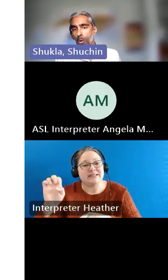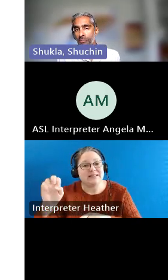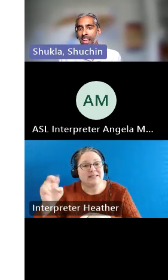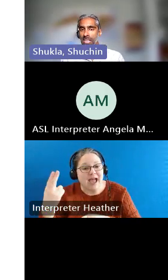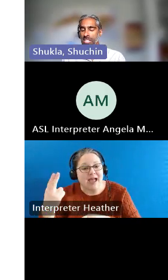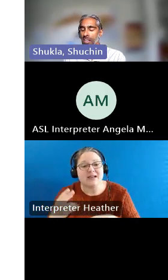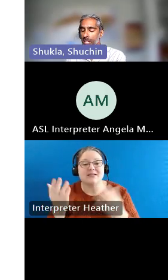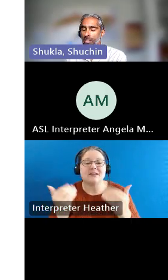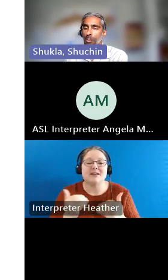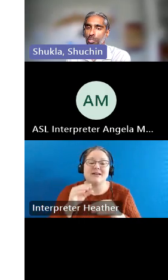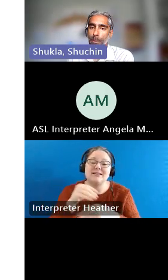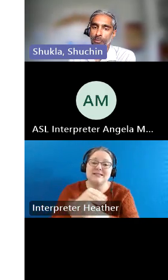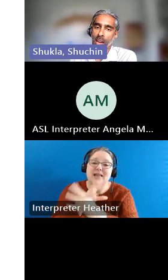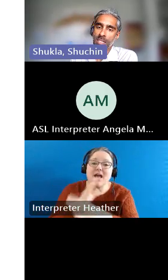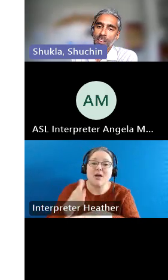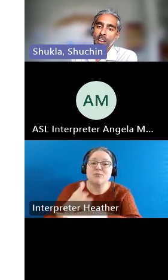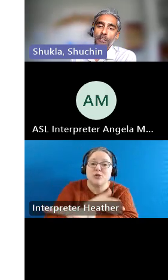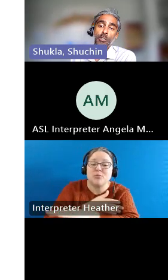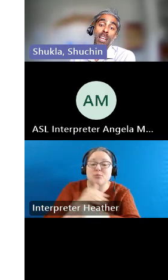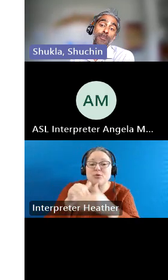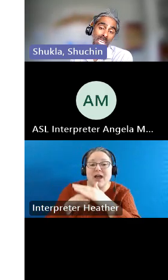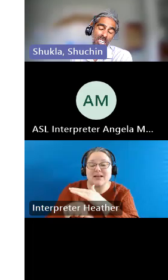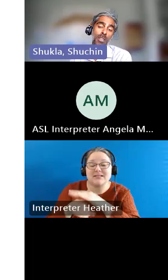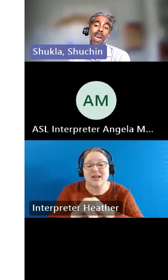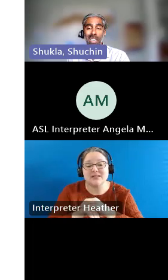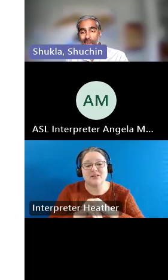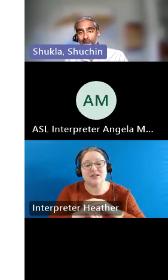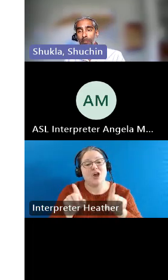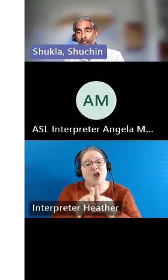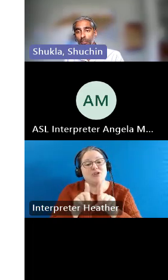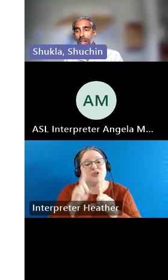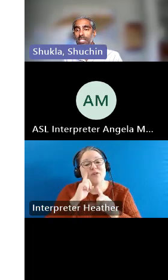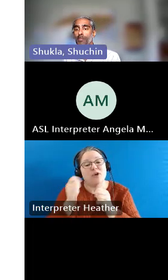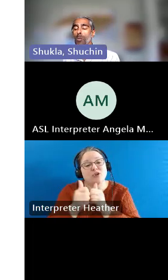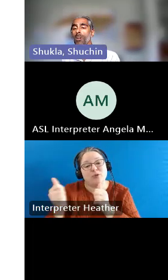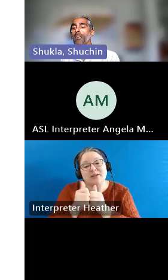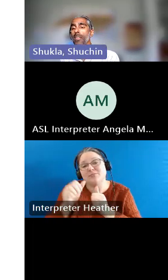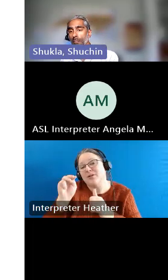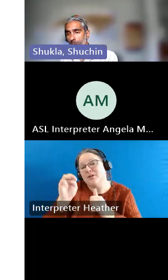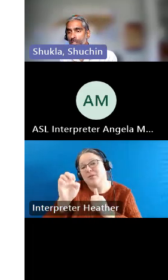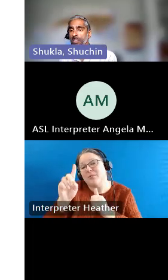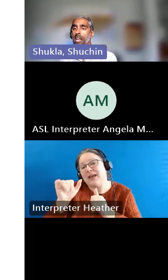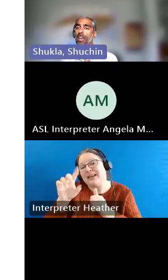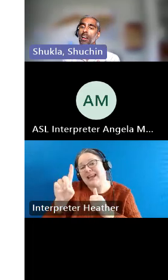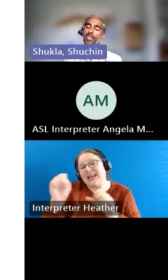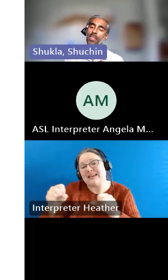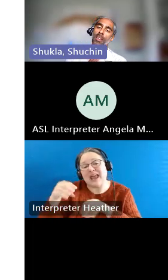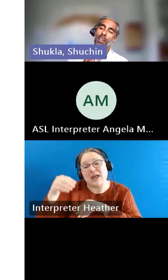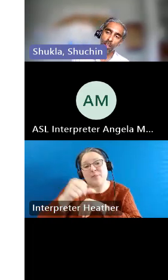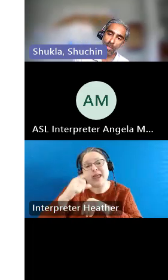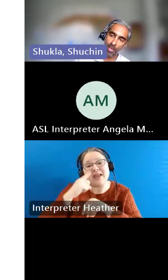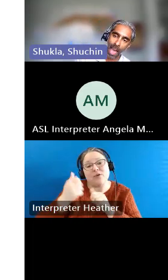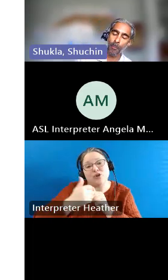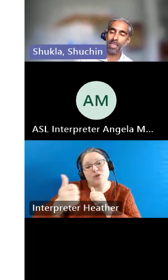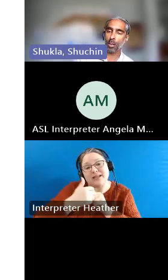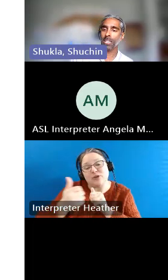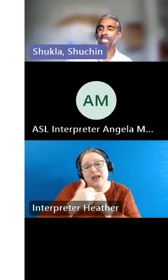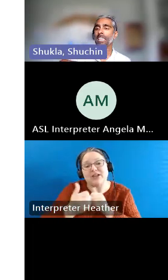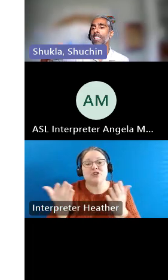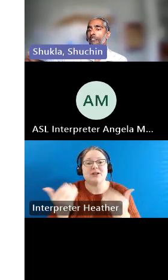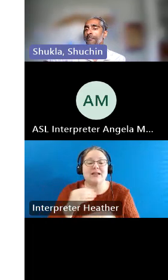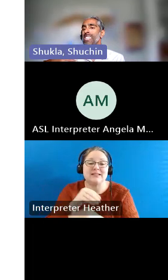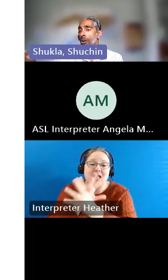to improve access to those trained providers. For transportation, Medicaid can pay for transport. And then, of course, there's telehealth. And